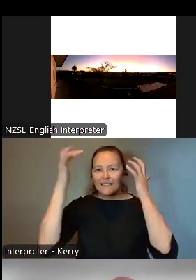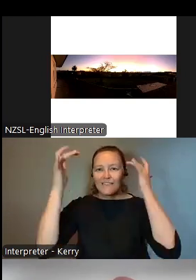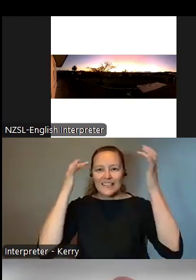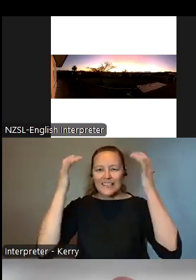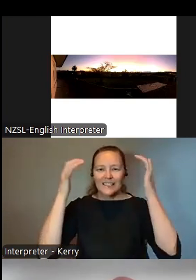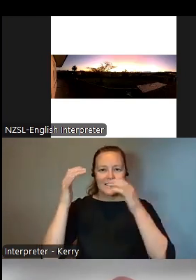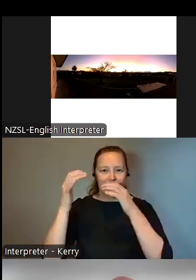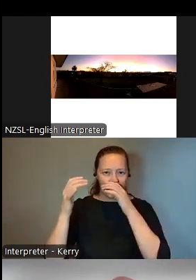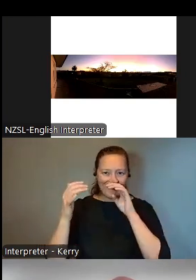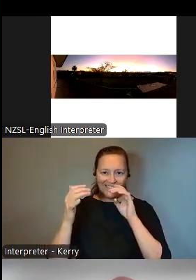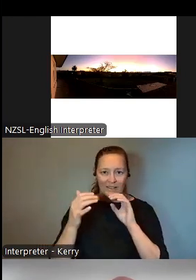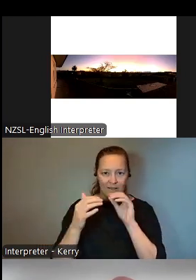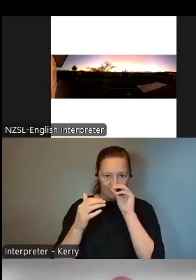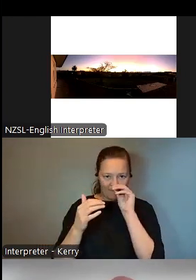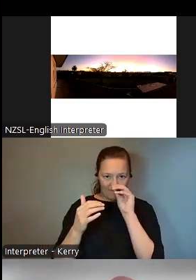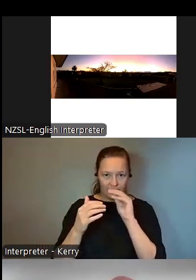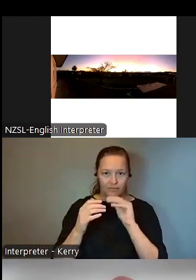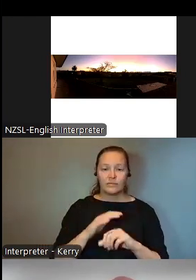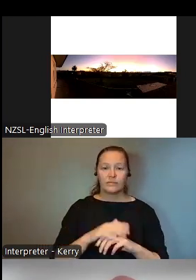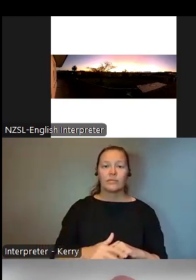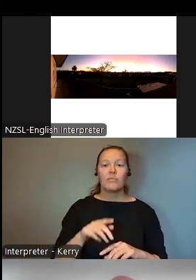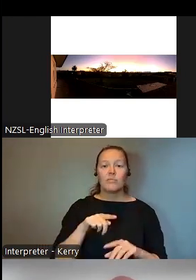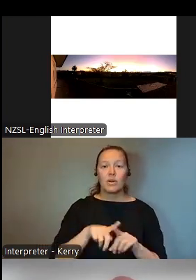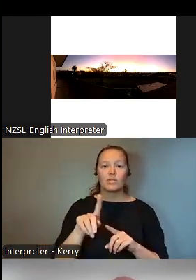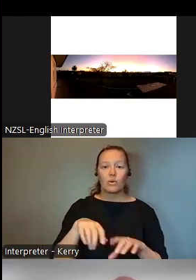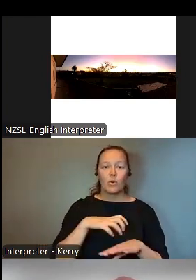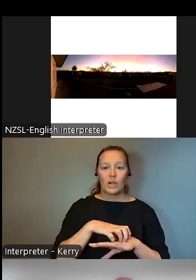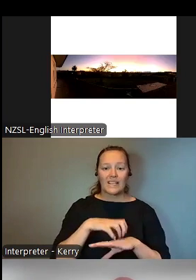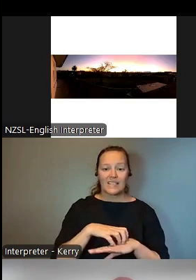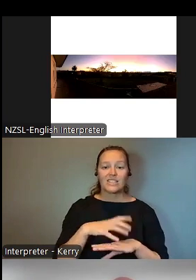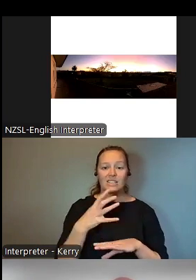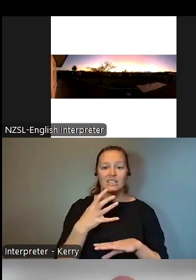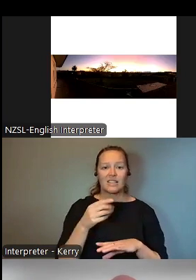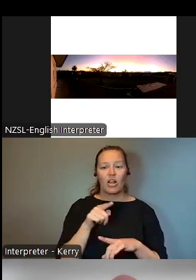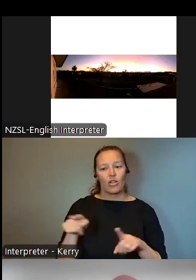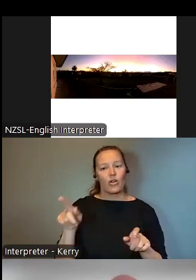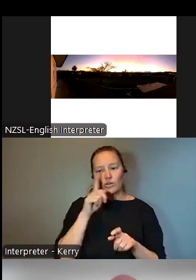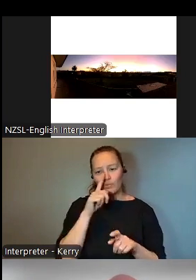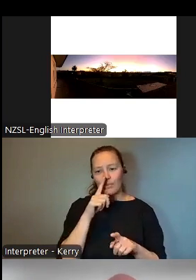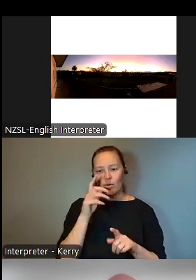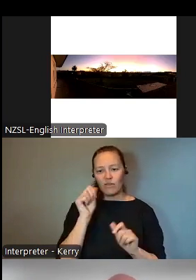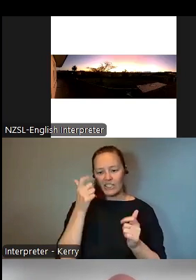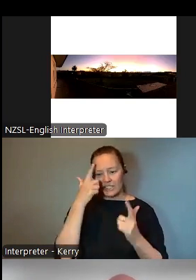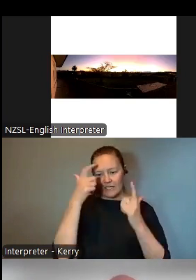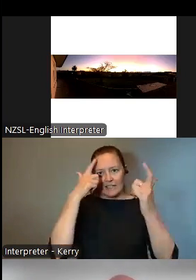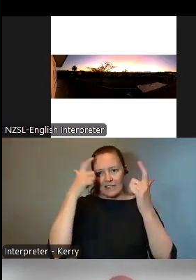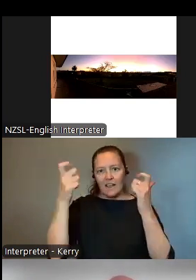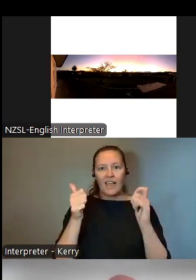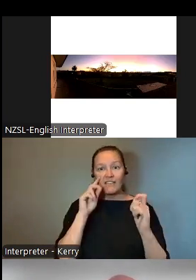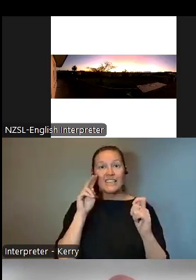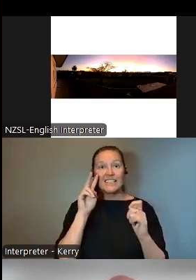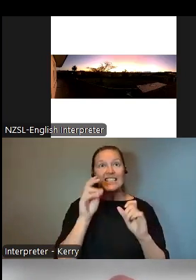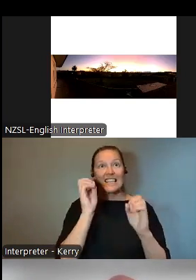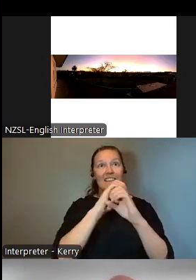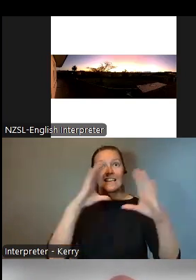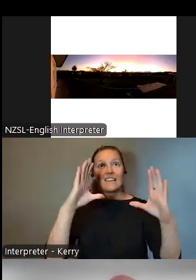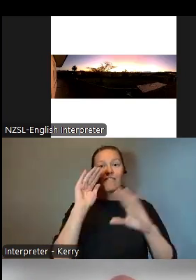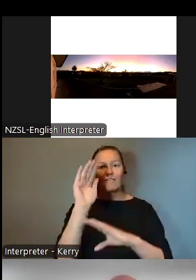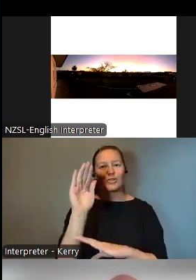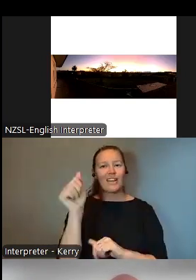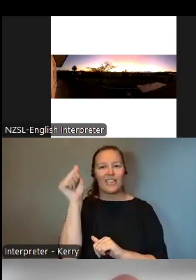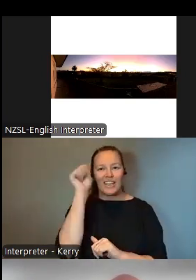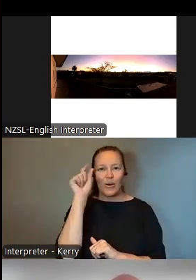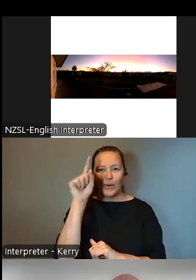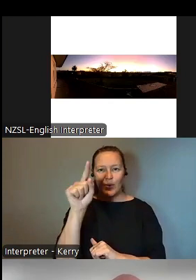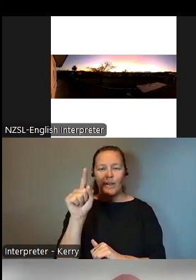most organizations that exist, they're the innovators the people have already seen the future and they've started to make